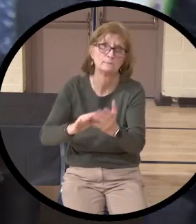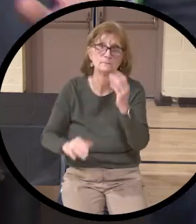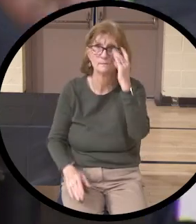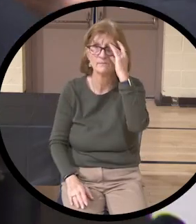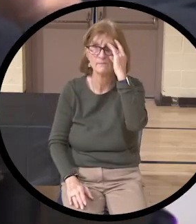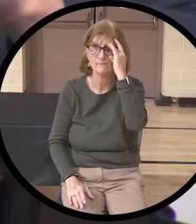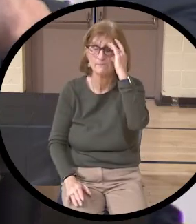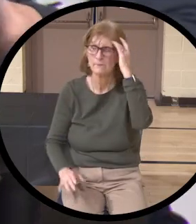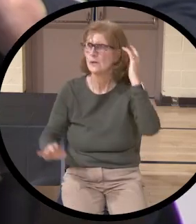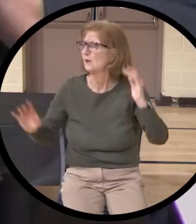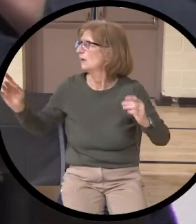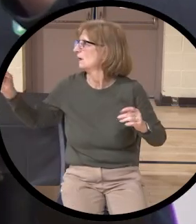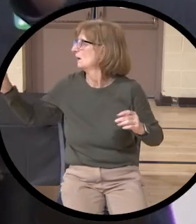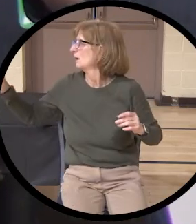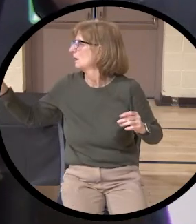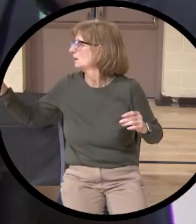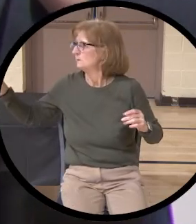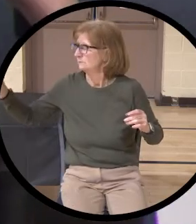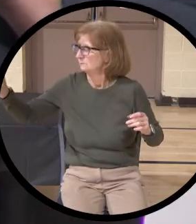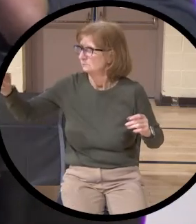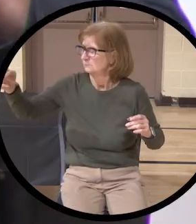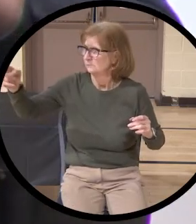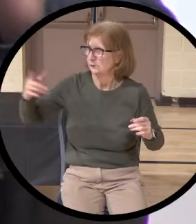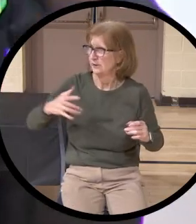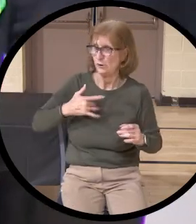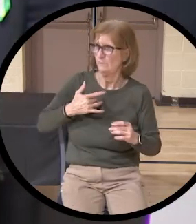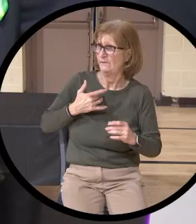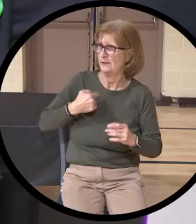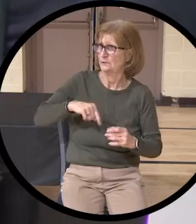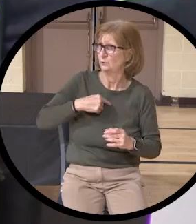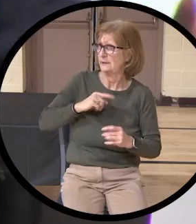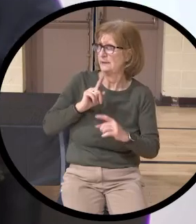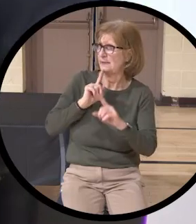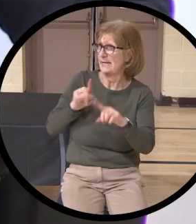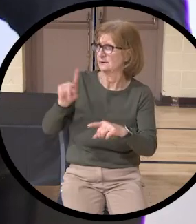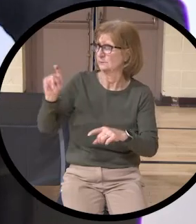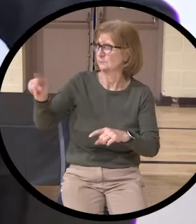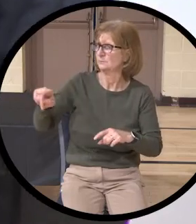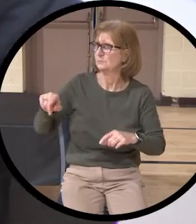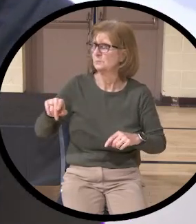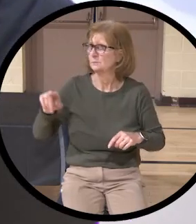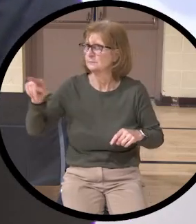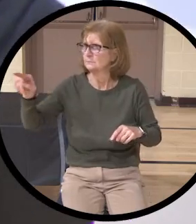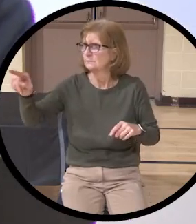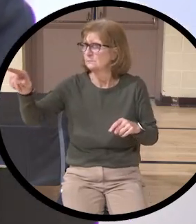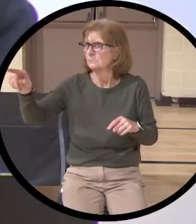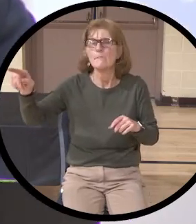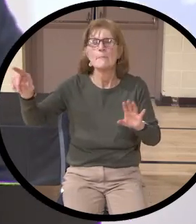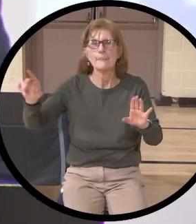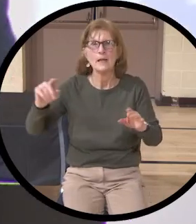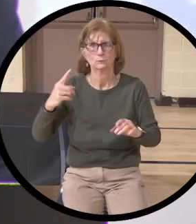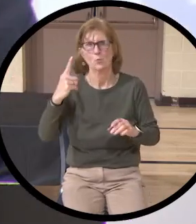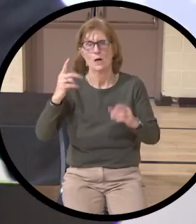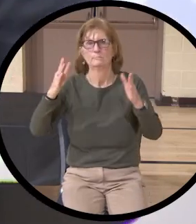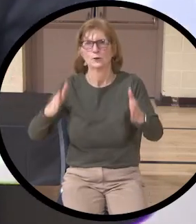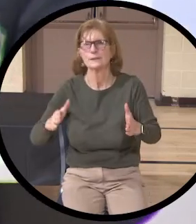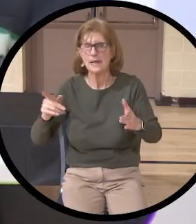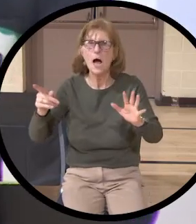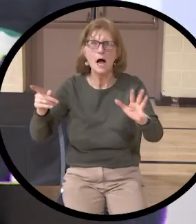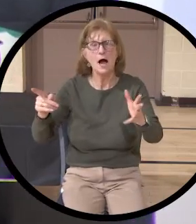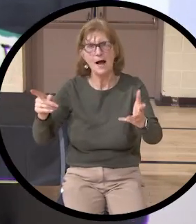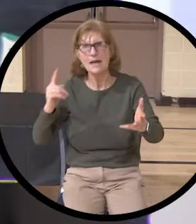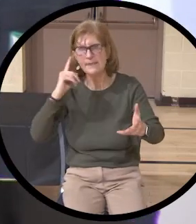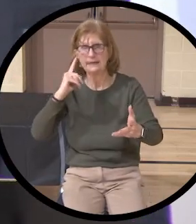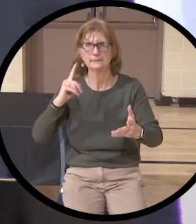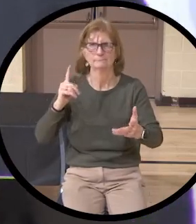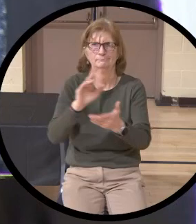Before we move on, I just want to make sure you feel like your question was answered. Okay. I think it's a really nice exploratory idea, but I think that